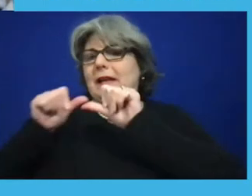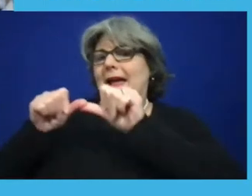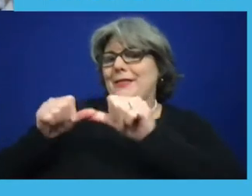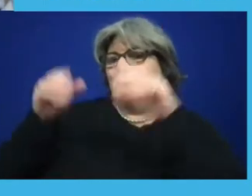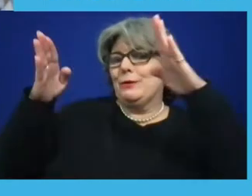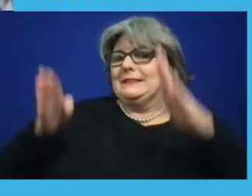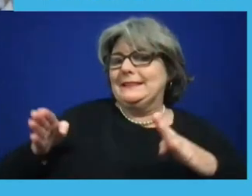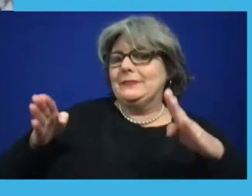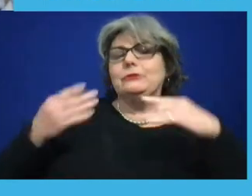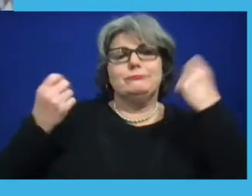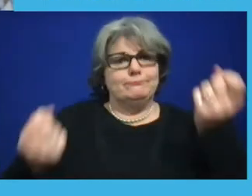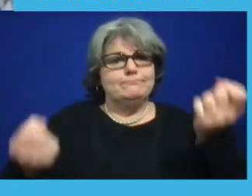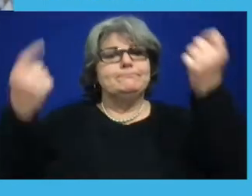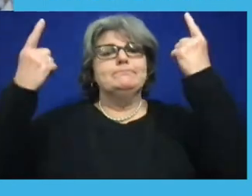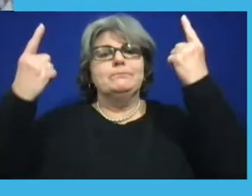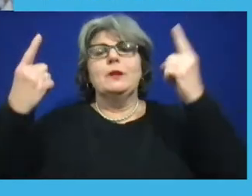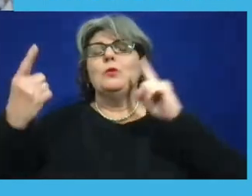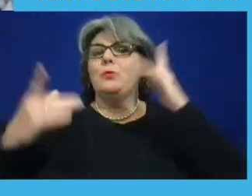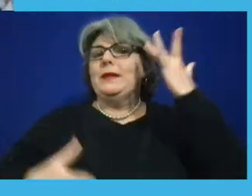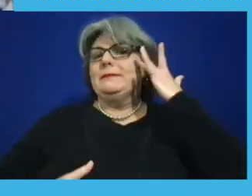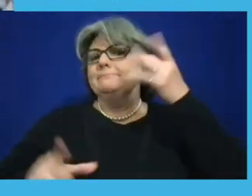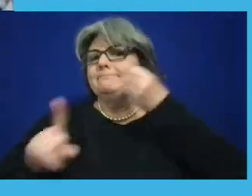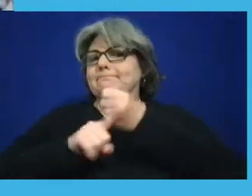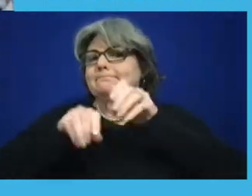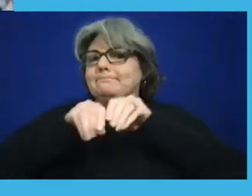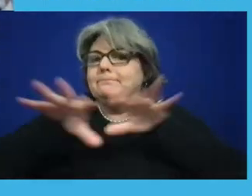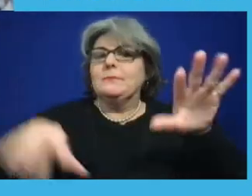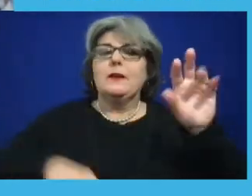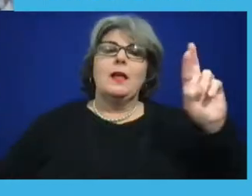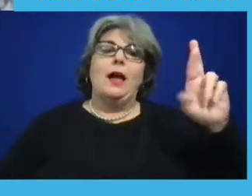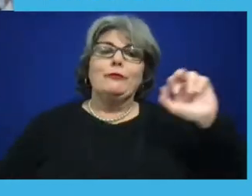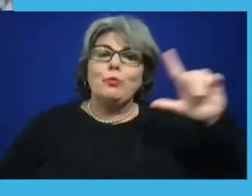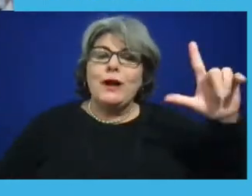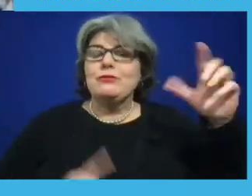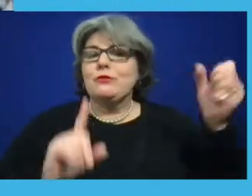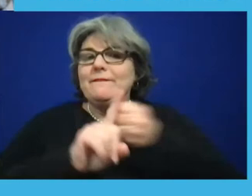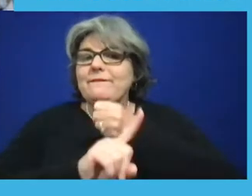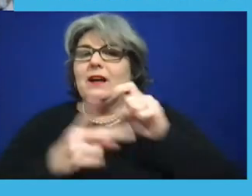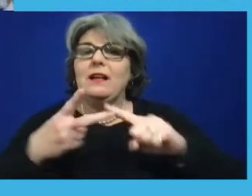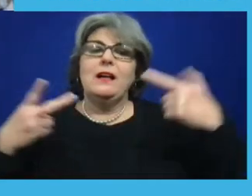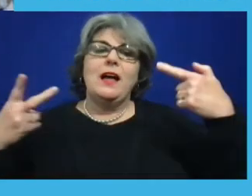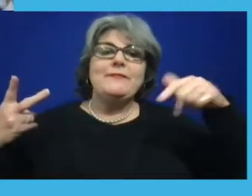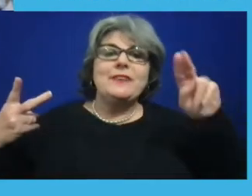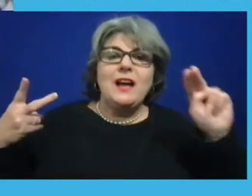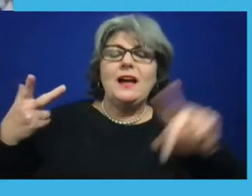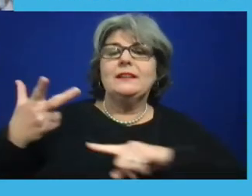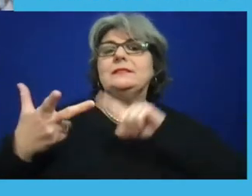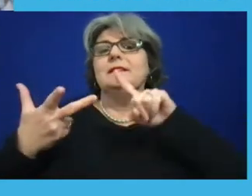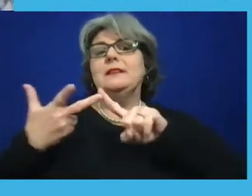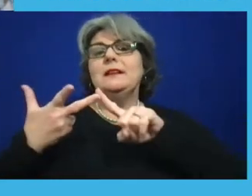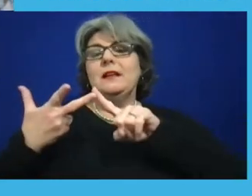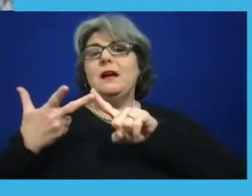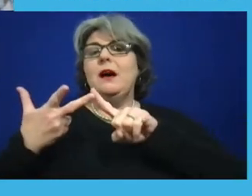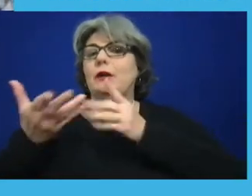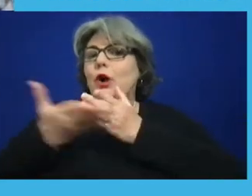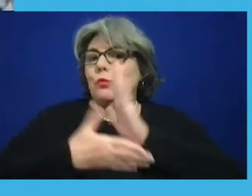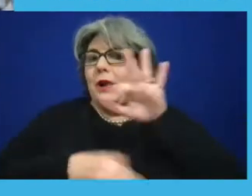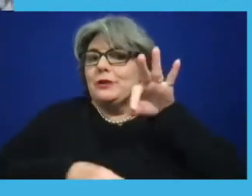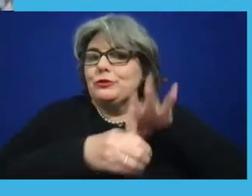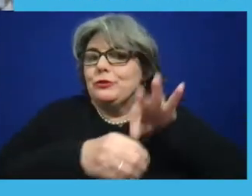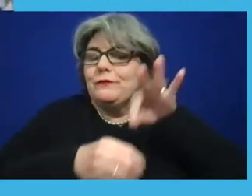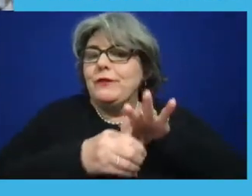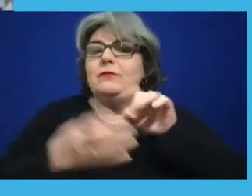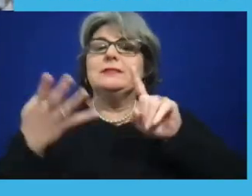I want to say thank you to the resistors and the persisters who understood that we were in a pandemic of racial